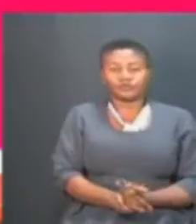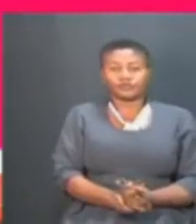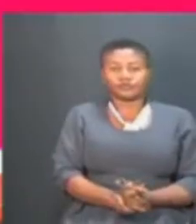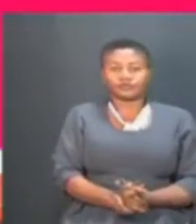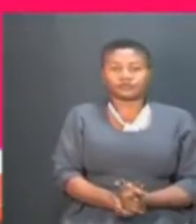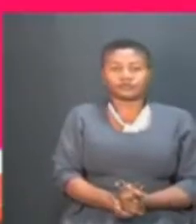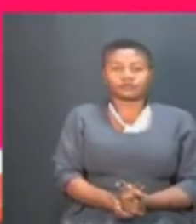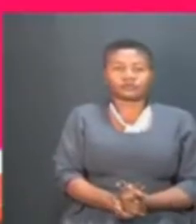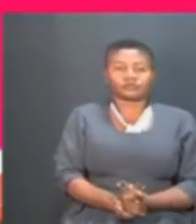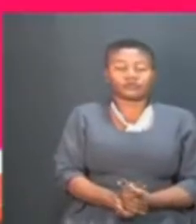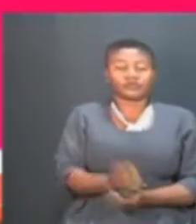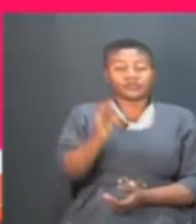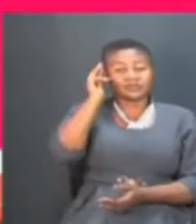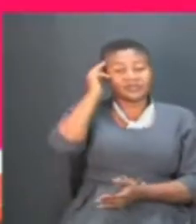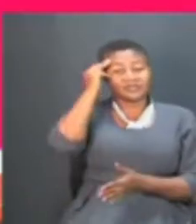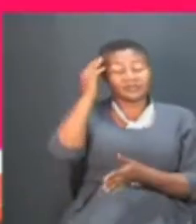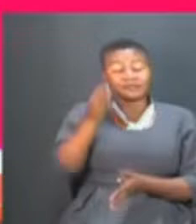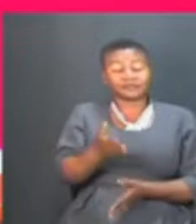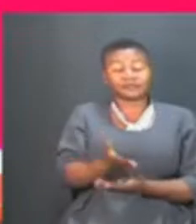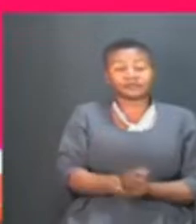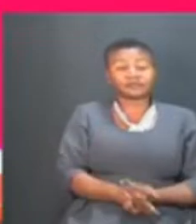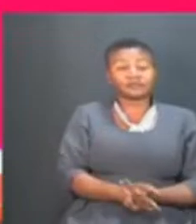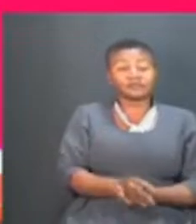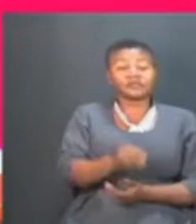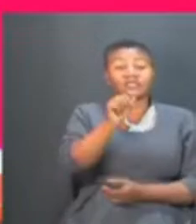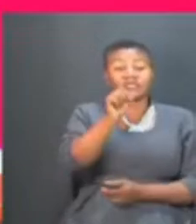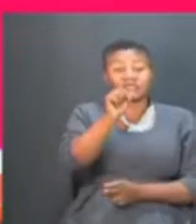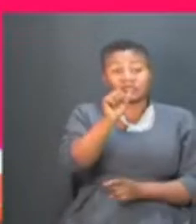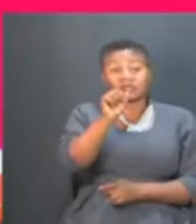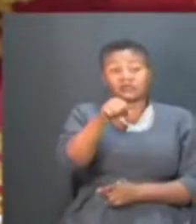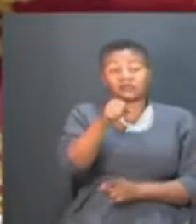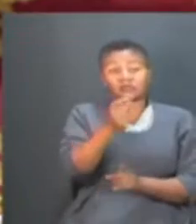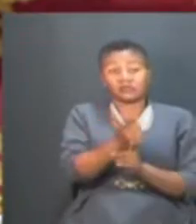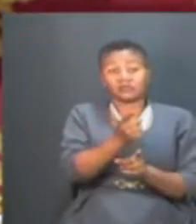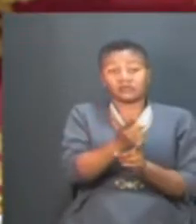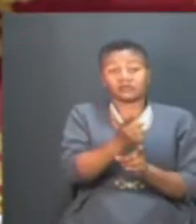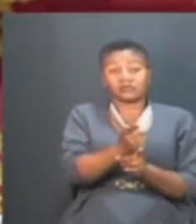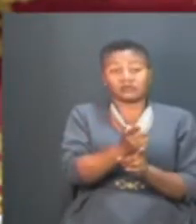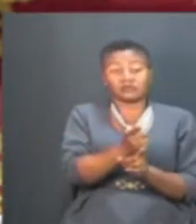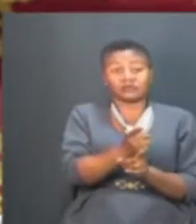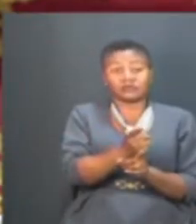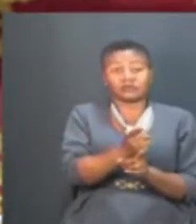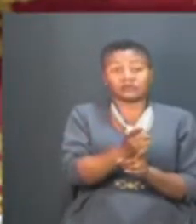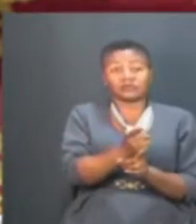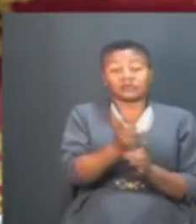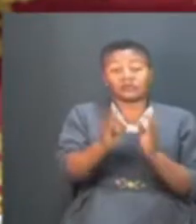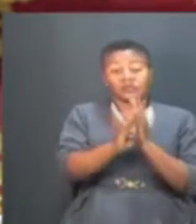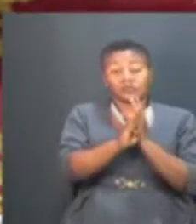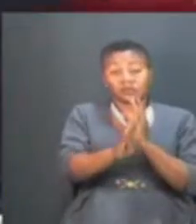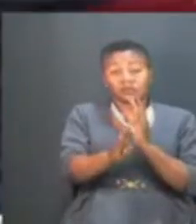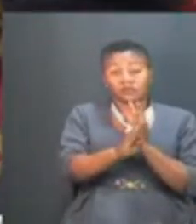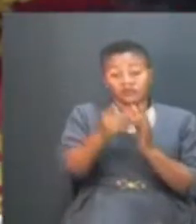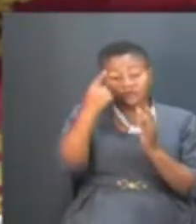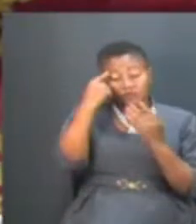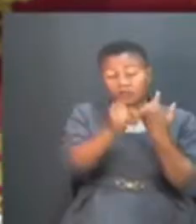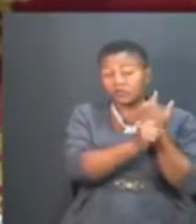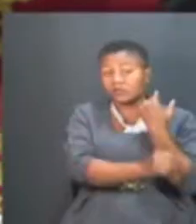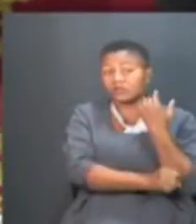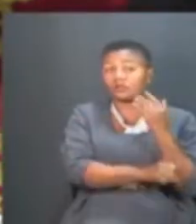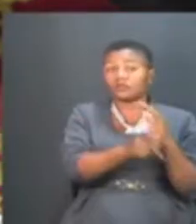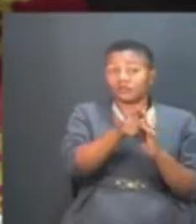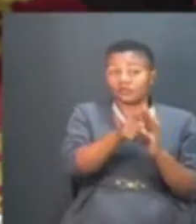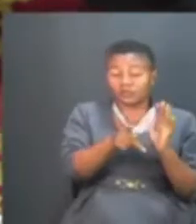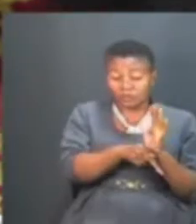Yes, Minister. Yes, you are right, Your Honourable colleague. The directive principles of state policy suggest that